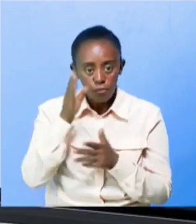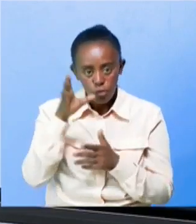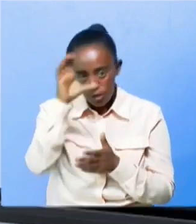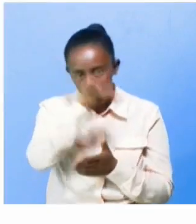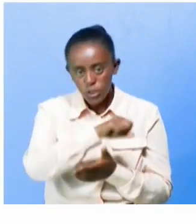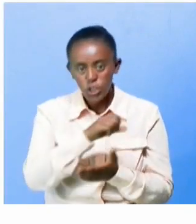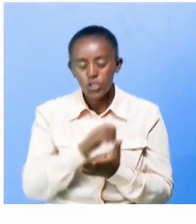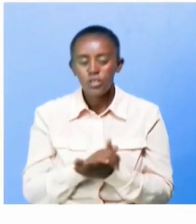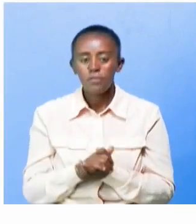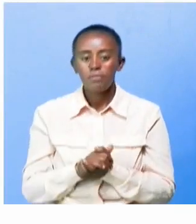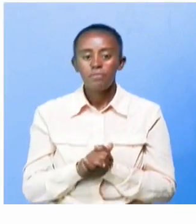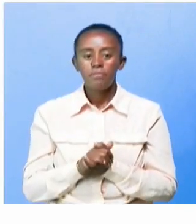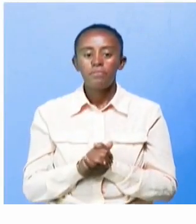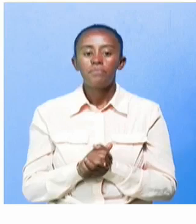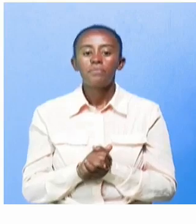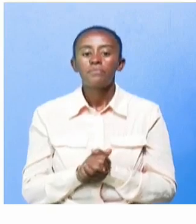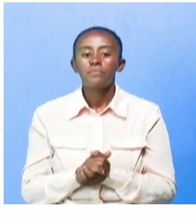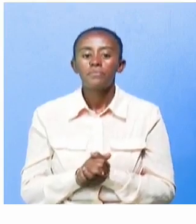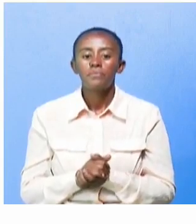predictions?